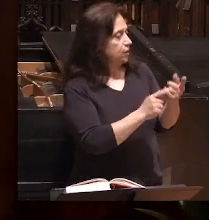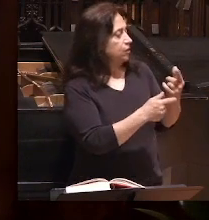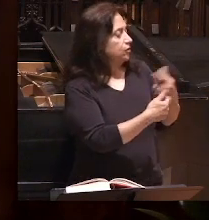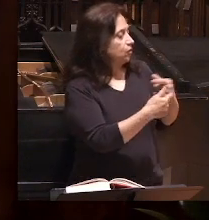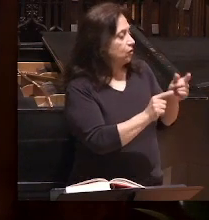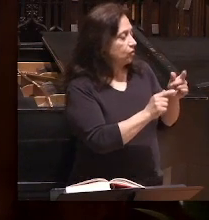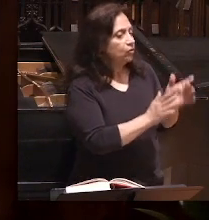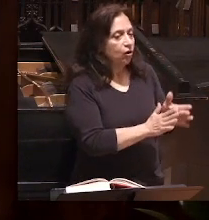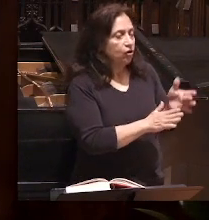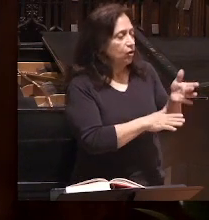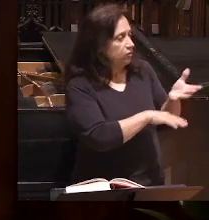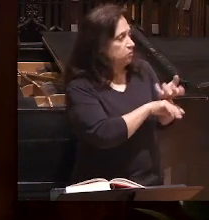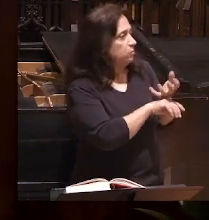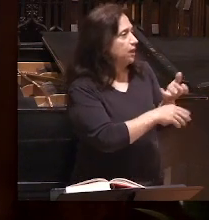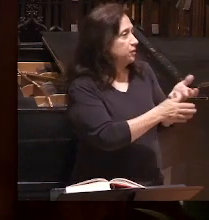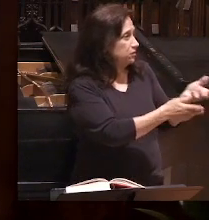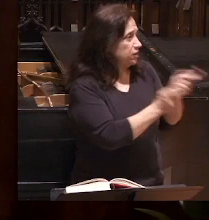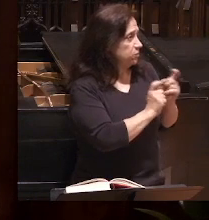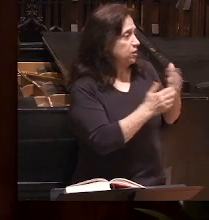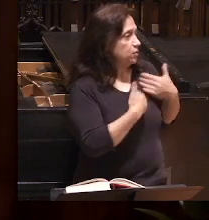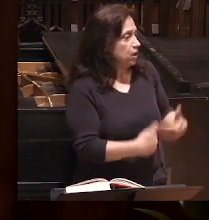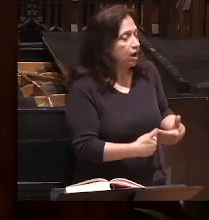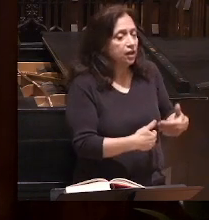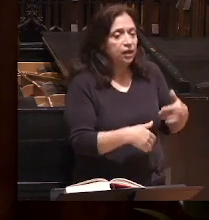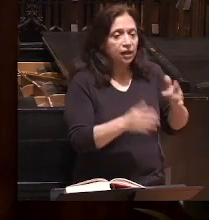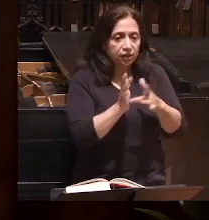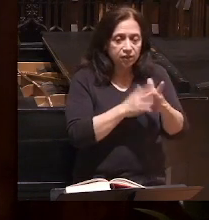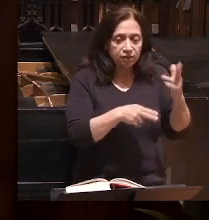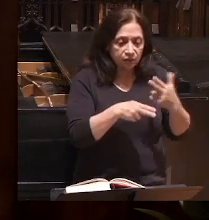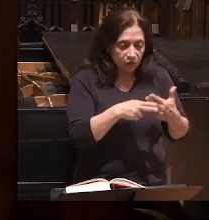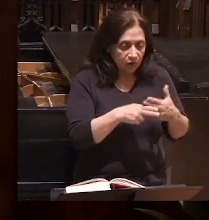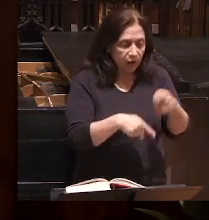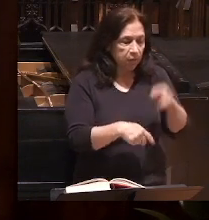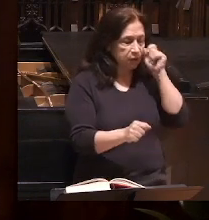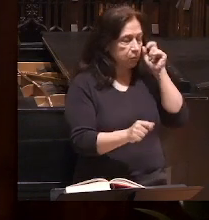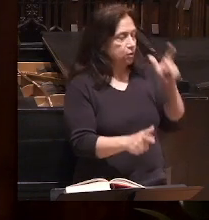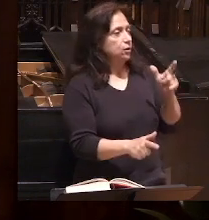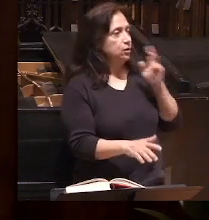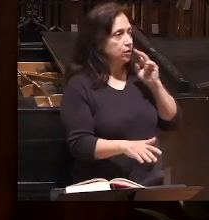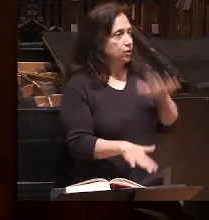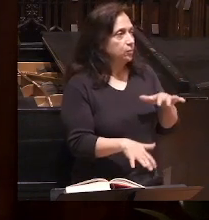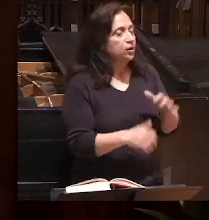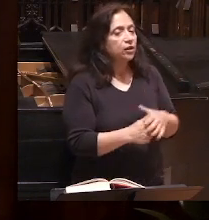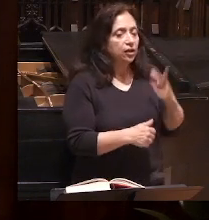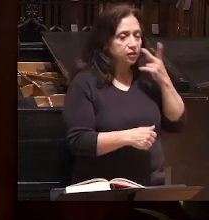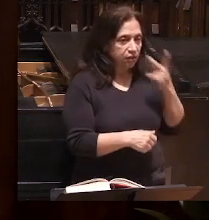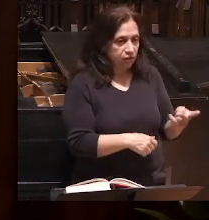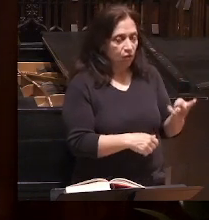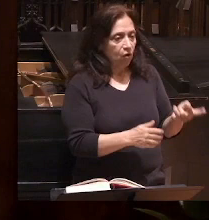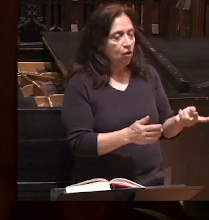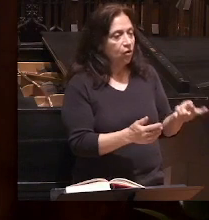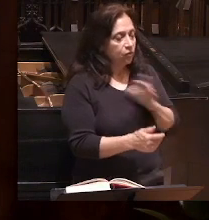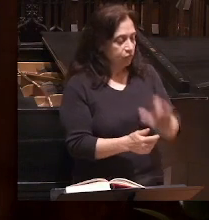back Jesus' body, on the same day Jesus called her by name and her eyes were opened and she saw the